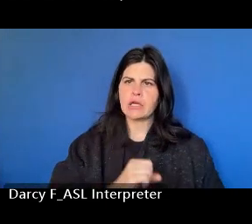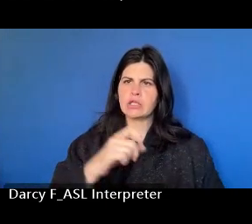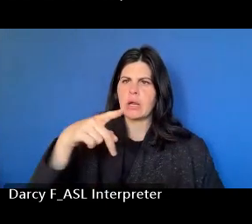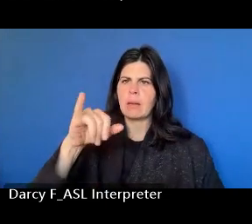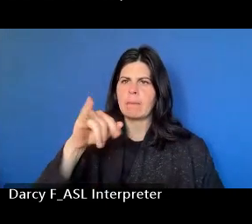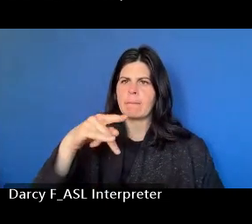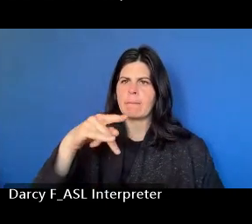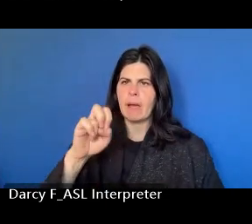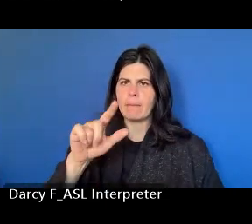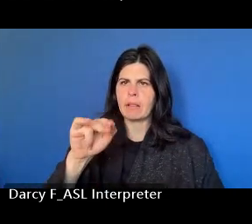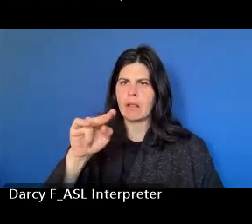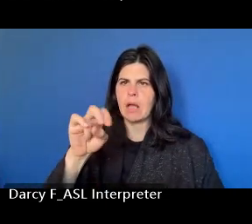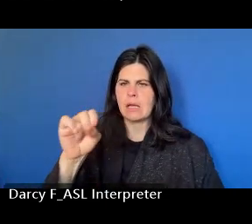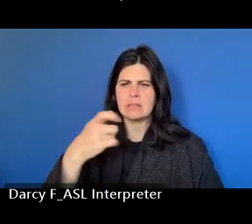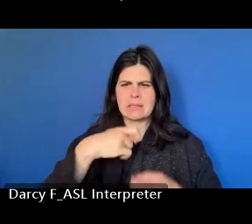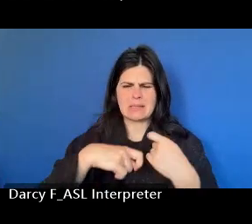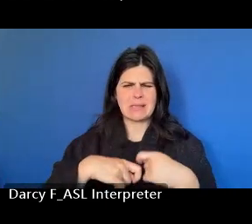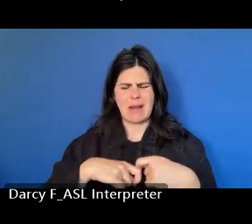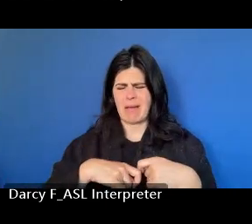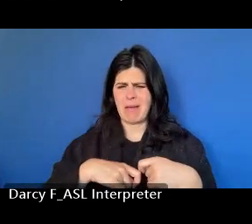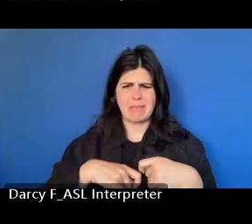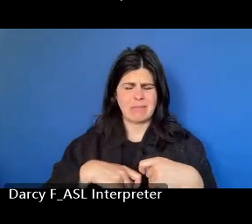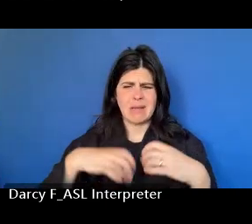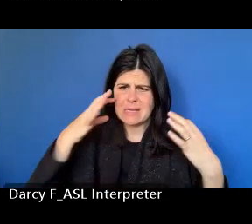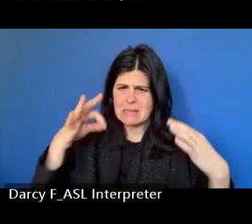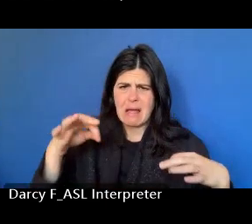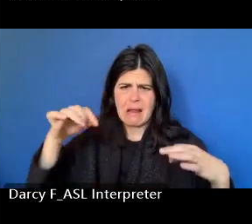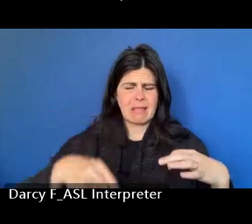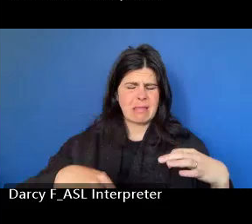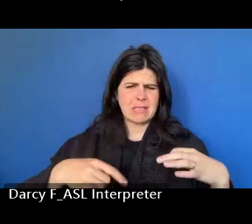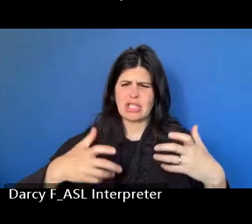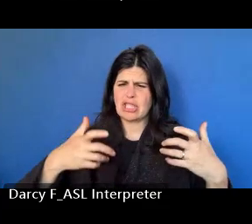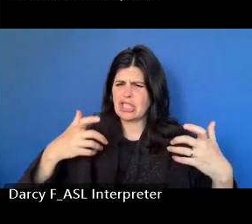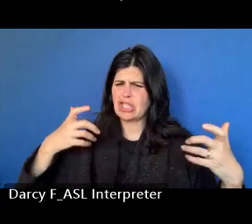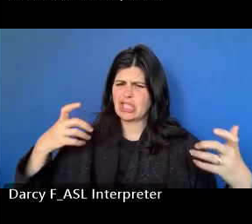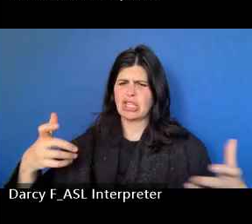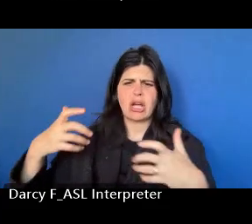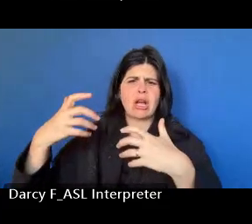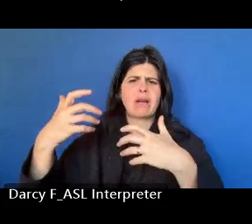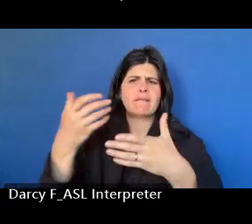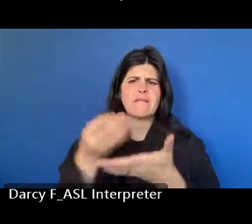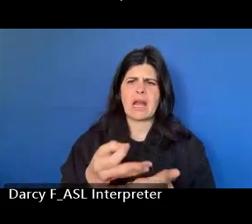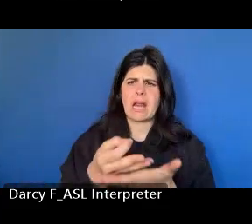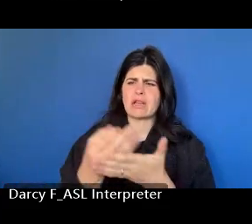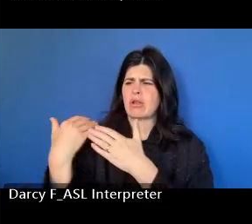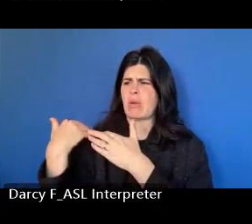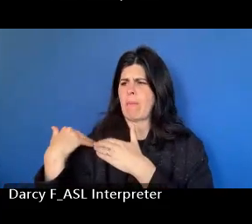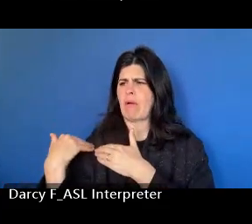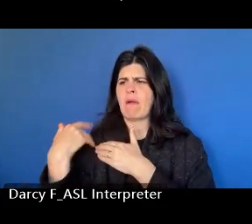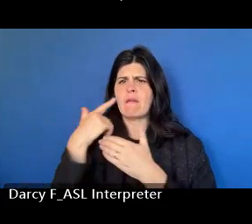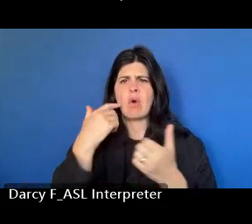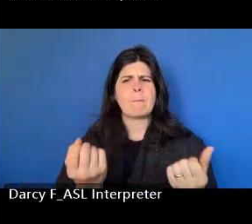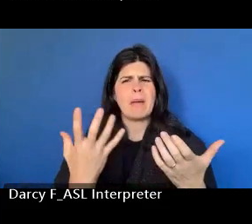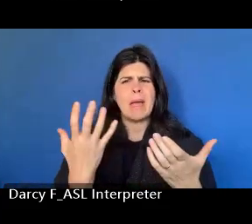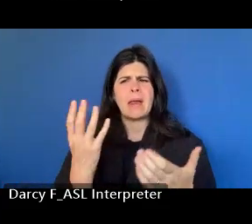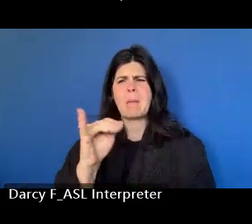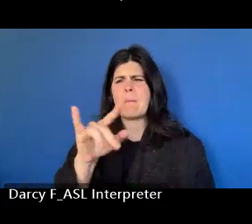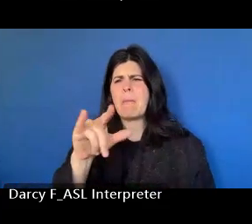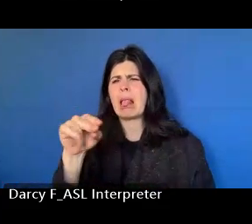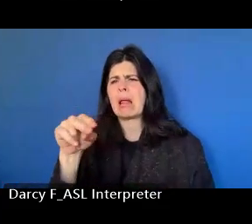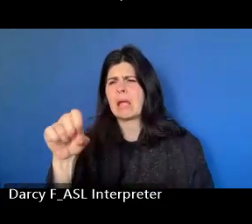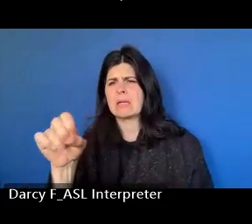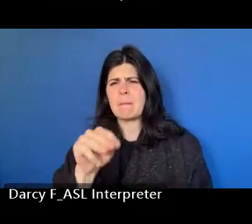than imposing this great financial burden on millions of people. Thank you. Thank you